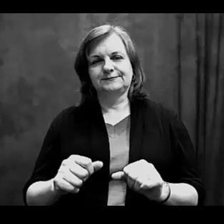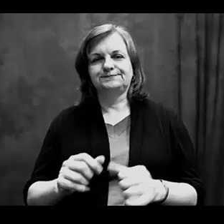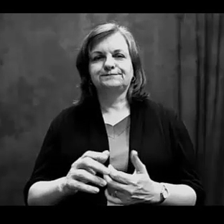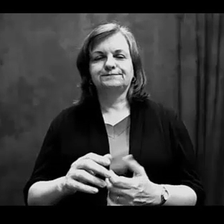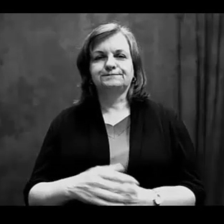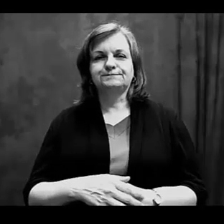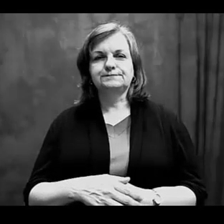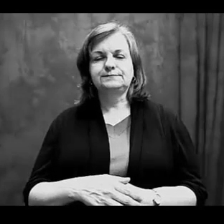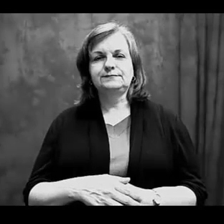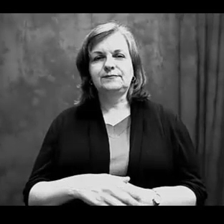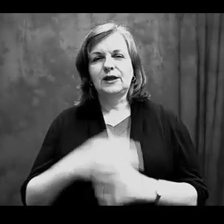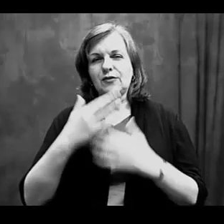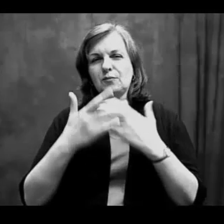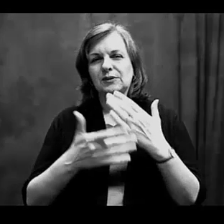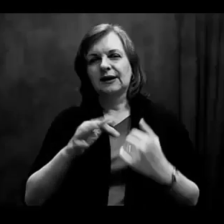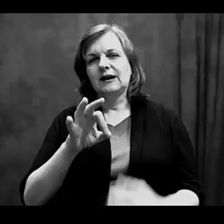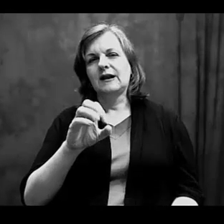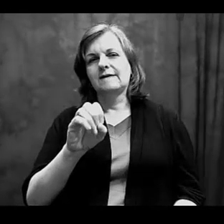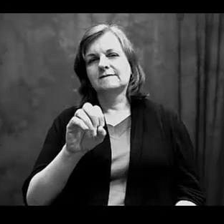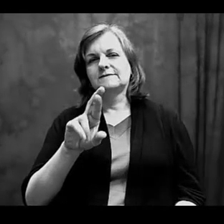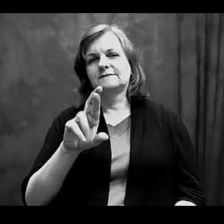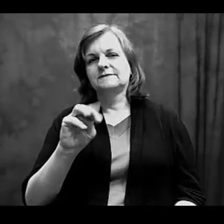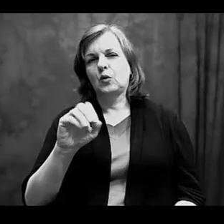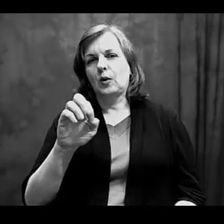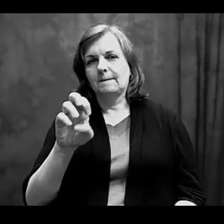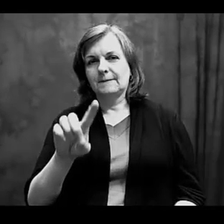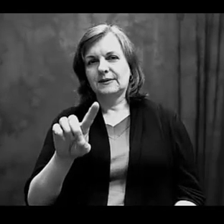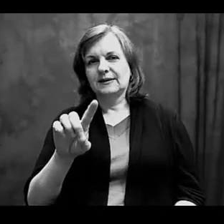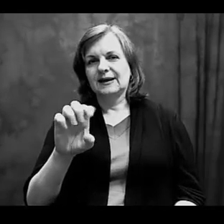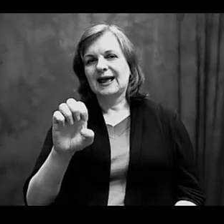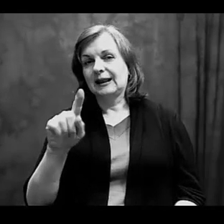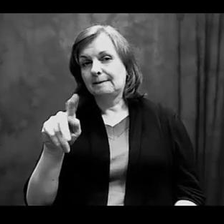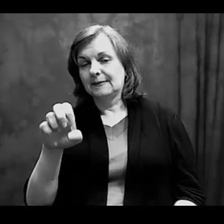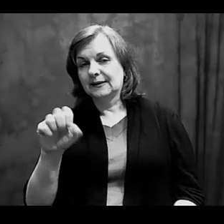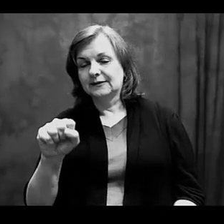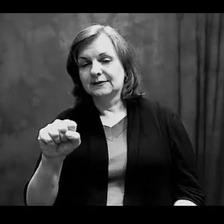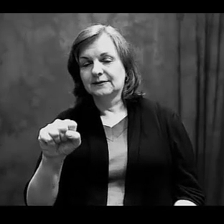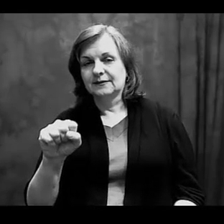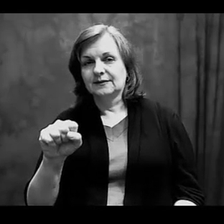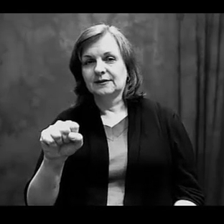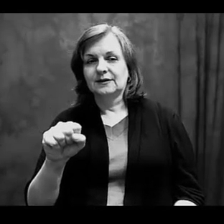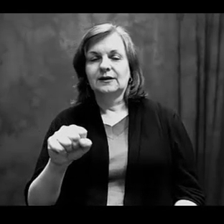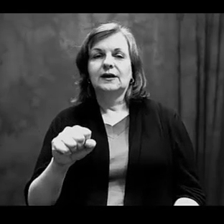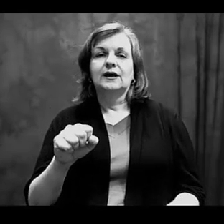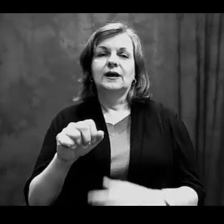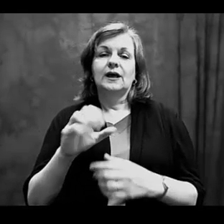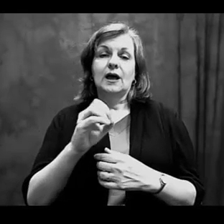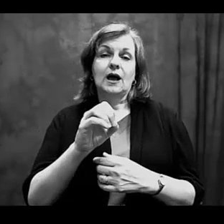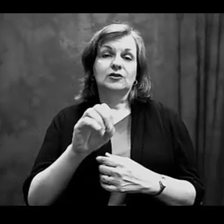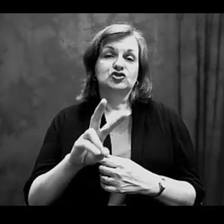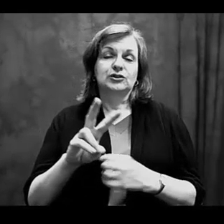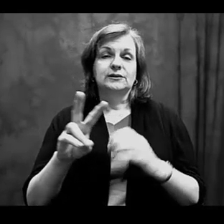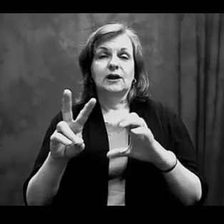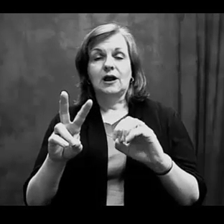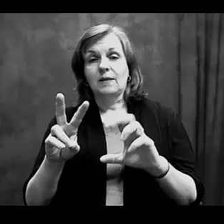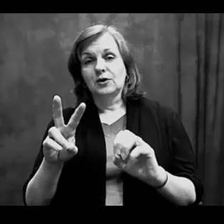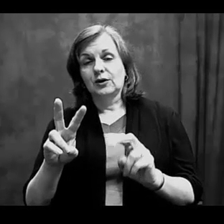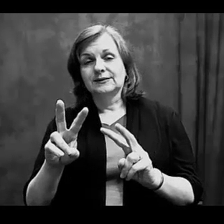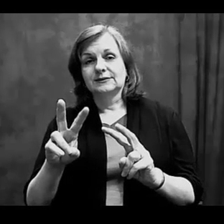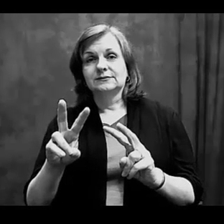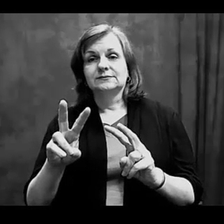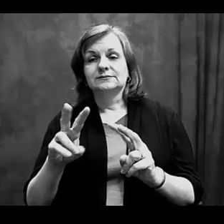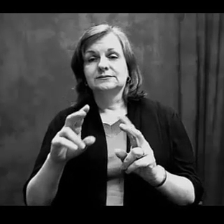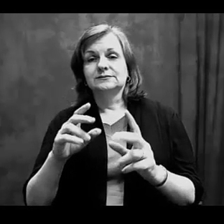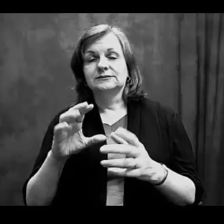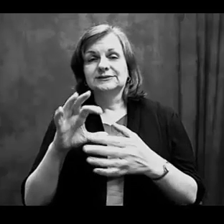So we're going to need some variability in those. The formed elements of your blood, the